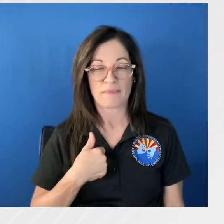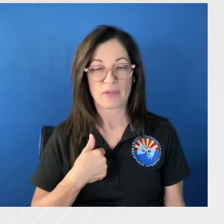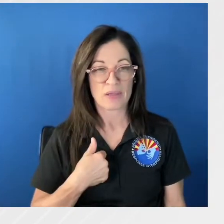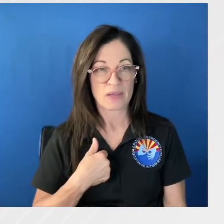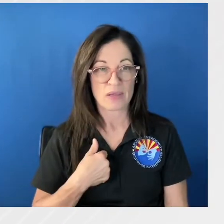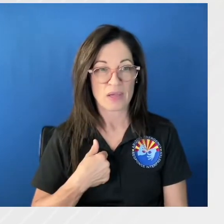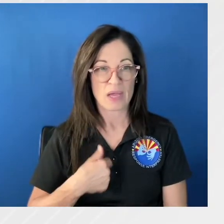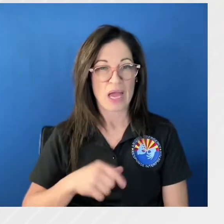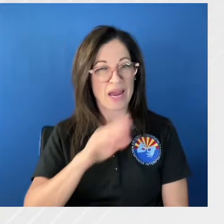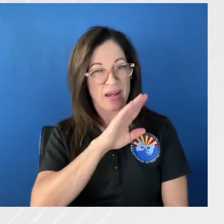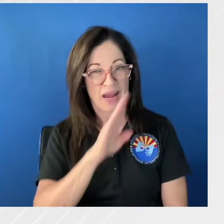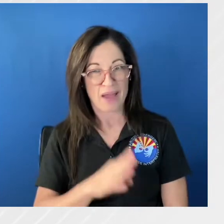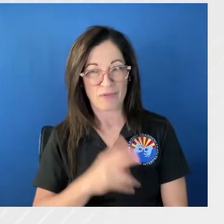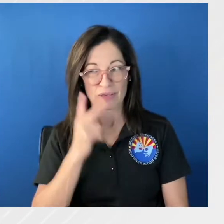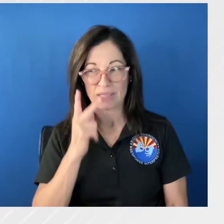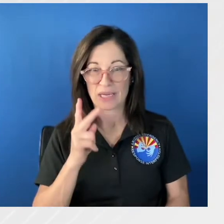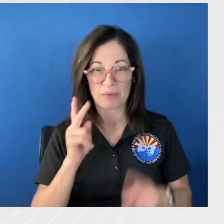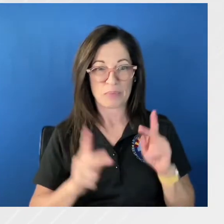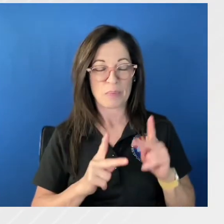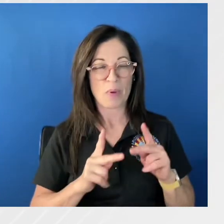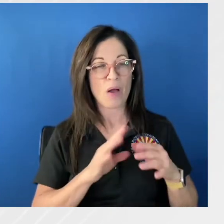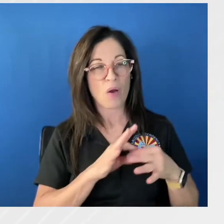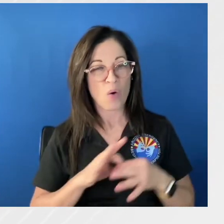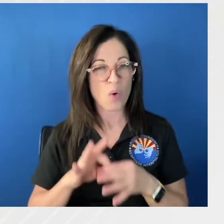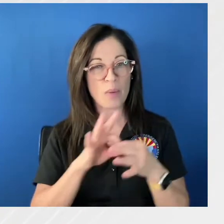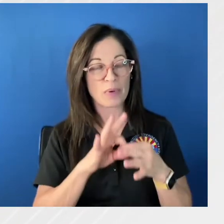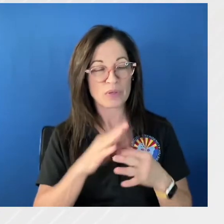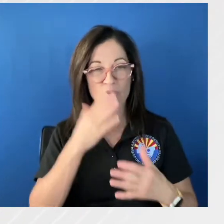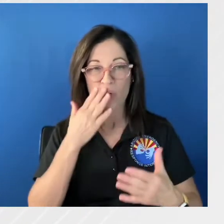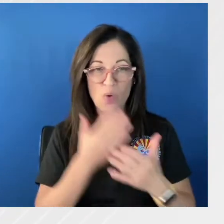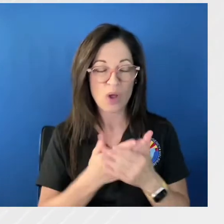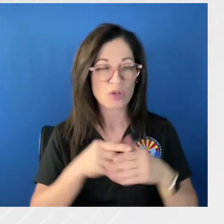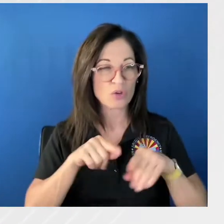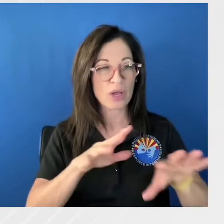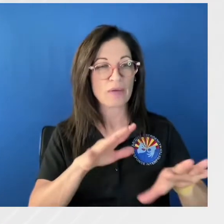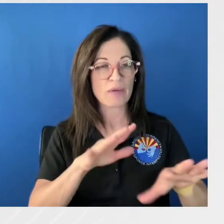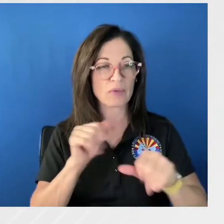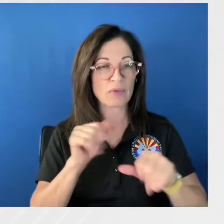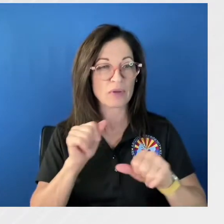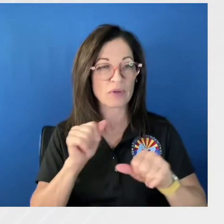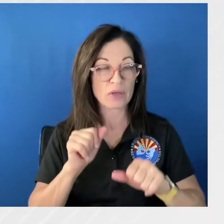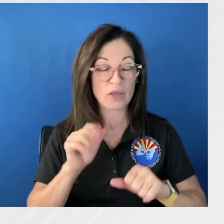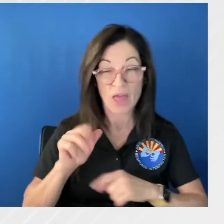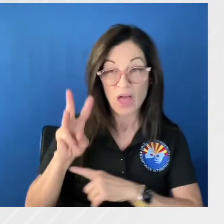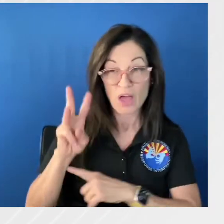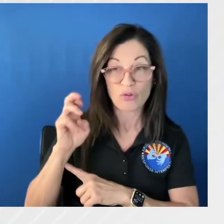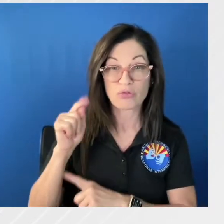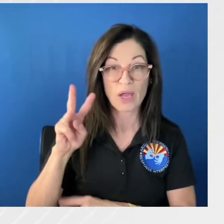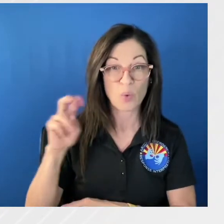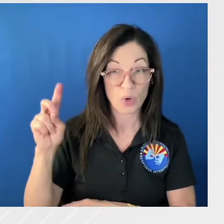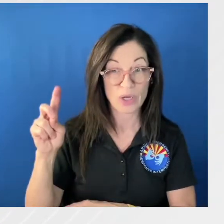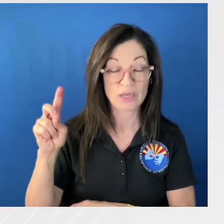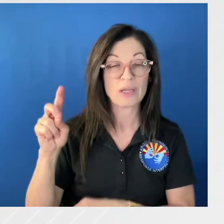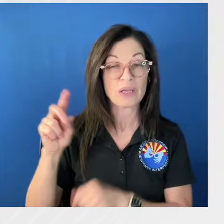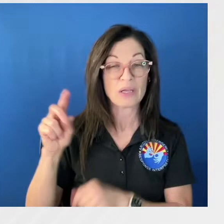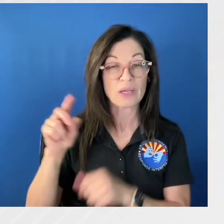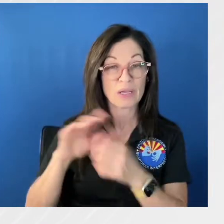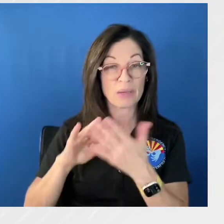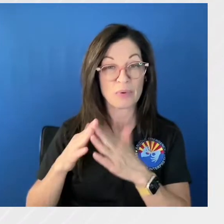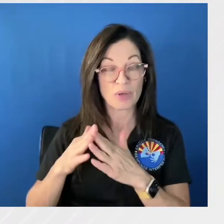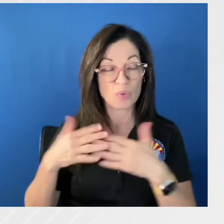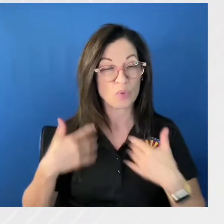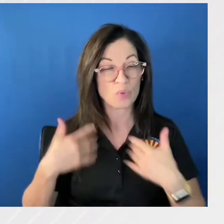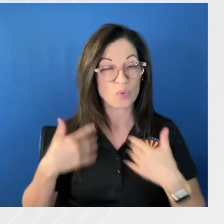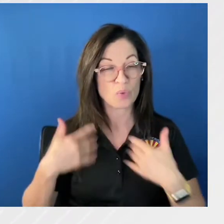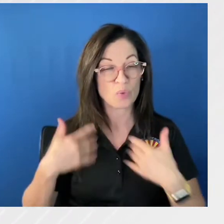have cooperated during evacuations. That Wrightwood piece I talked about, our CHP officers, second to none. When